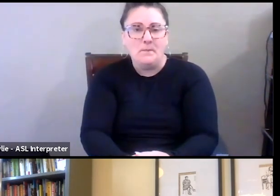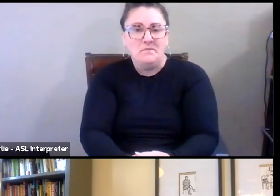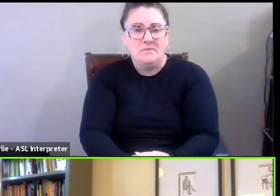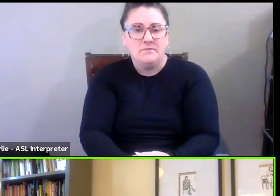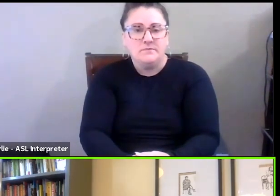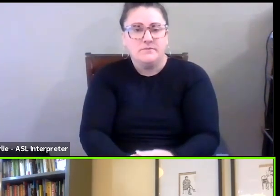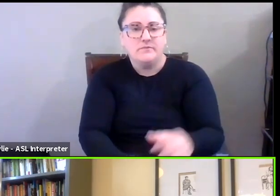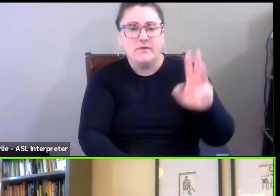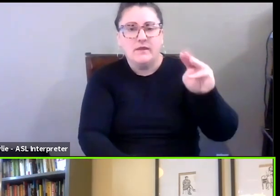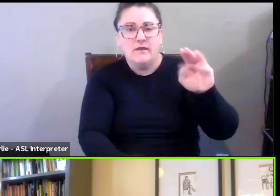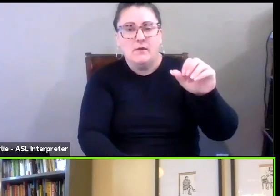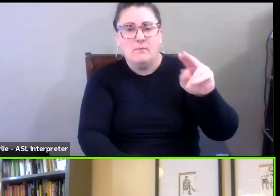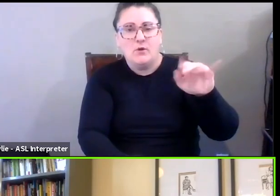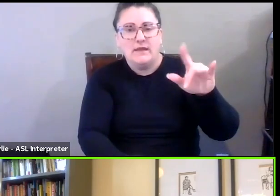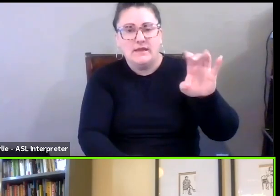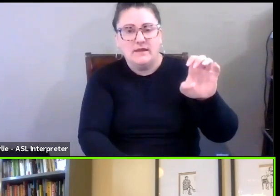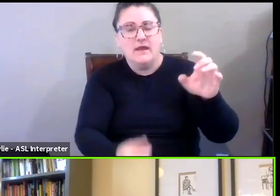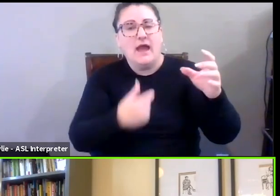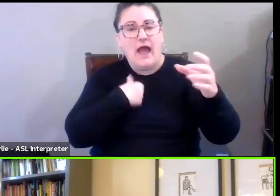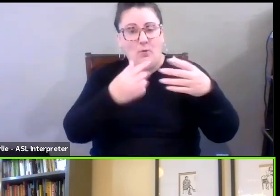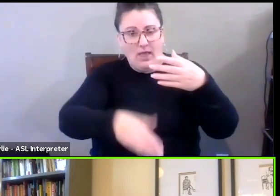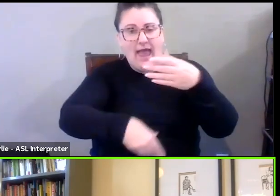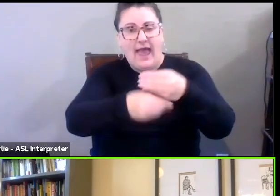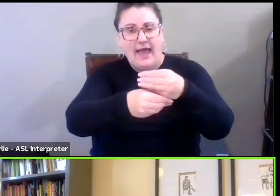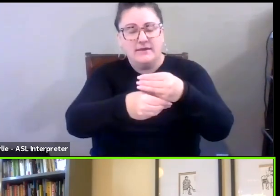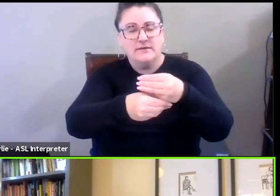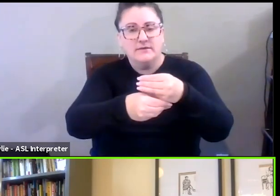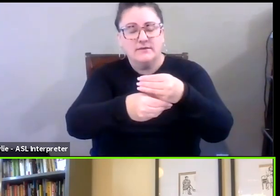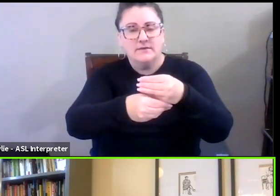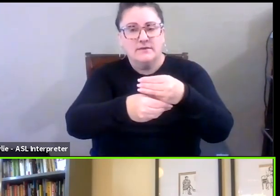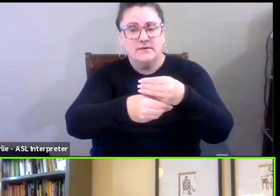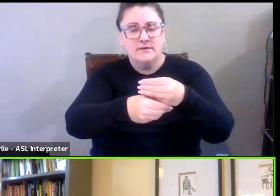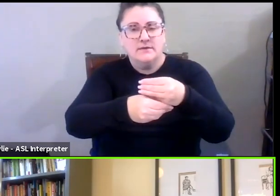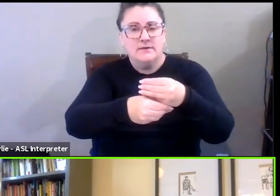I think what I'll add to that is that, you know,